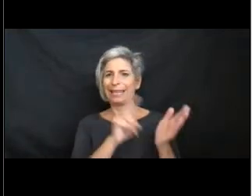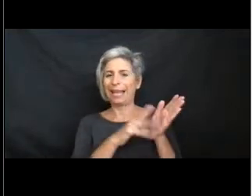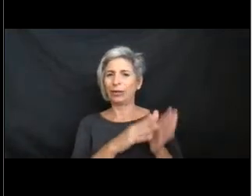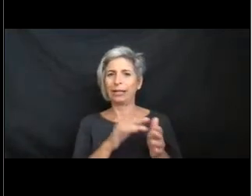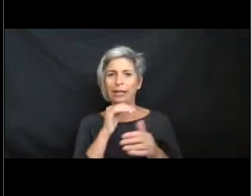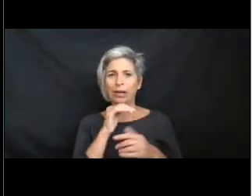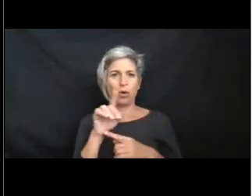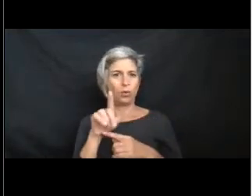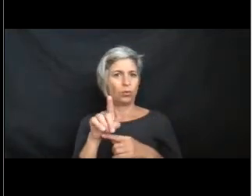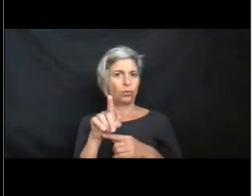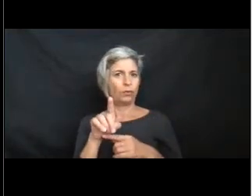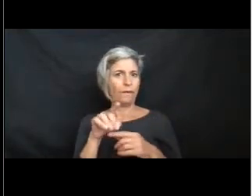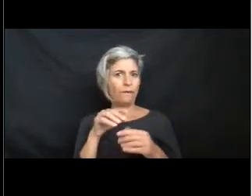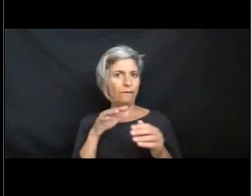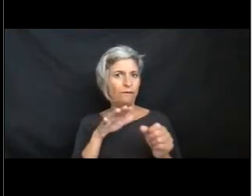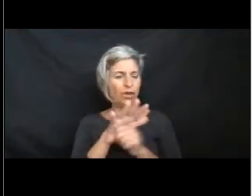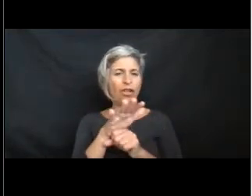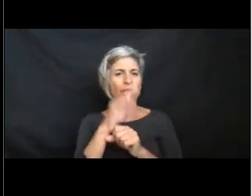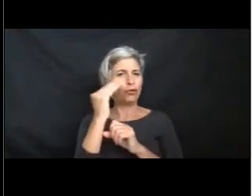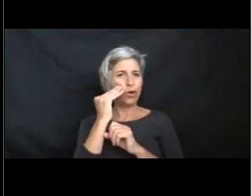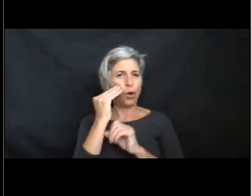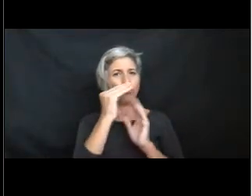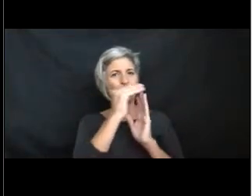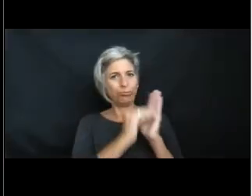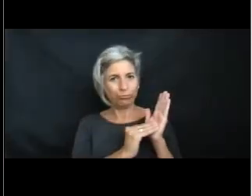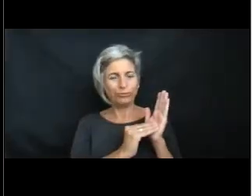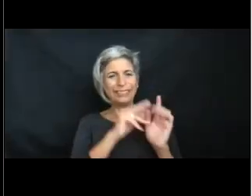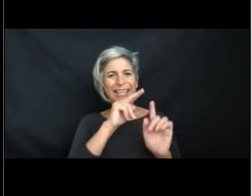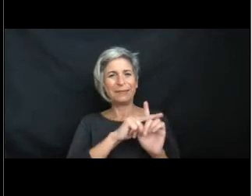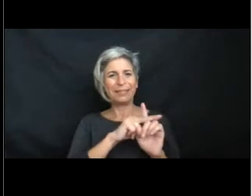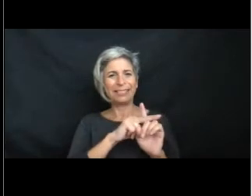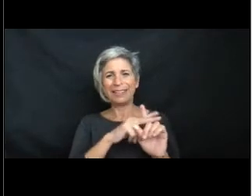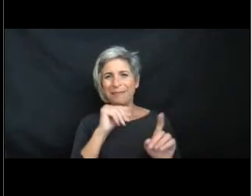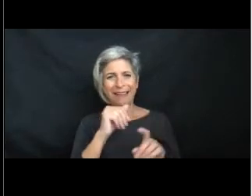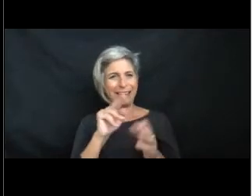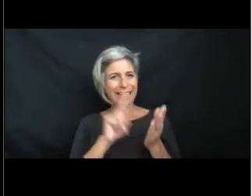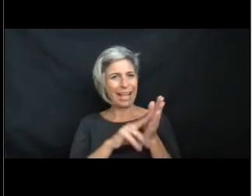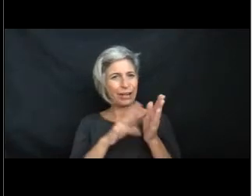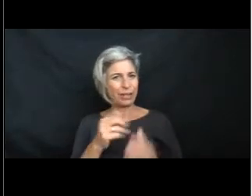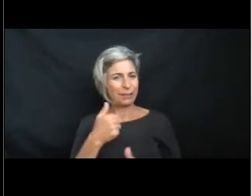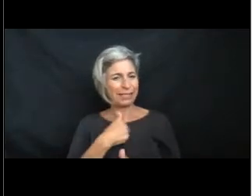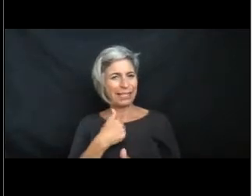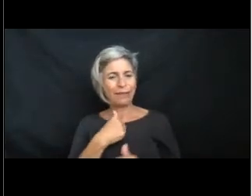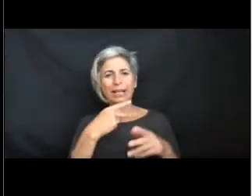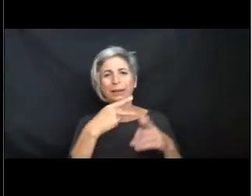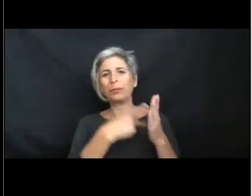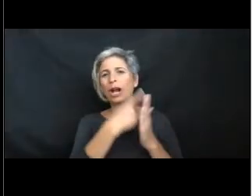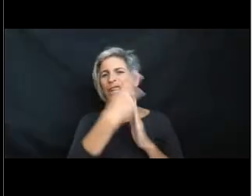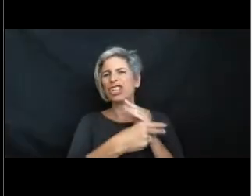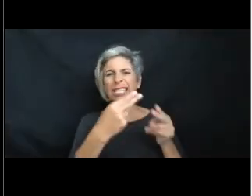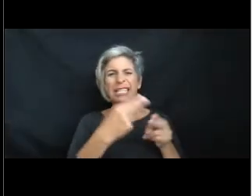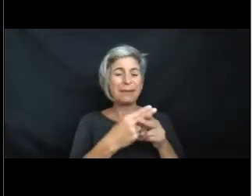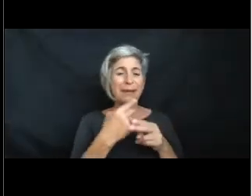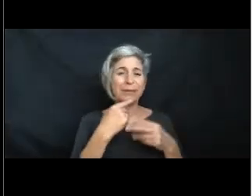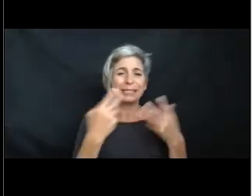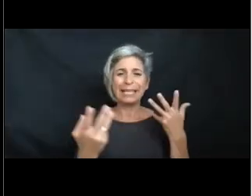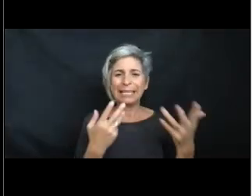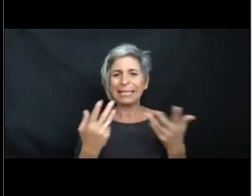know how to fill out this whole application, so please bear with me. For project name, I will say